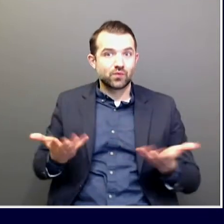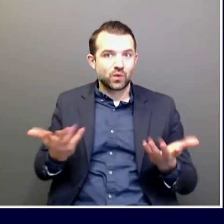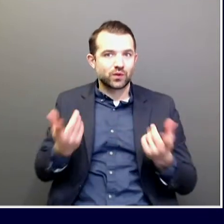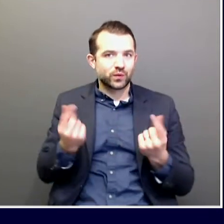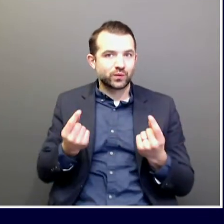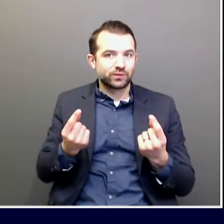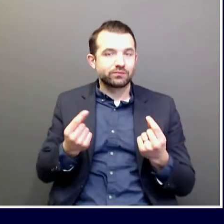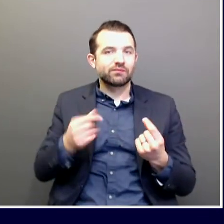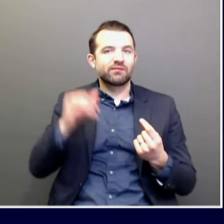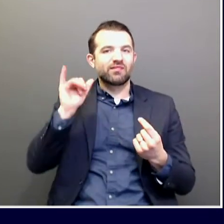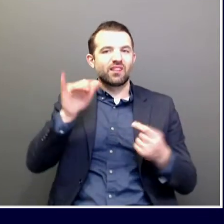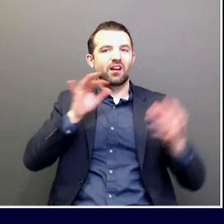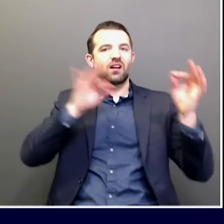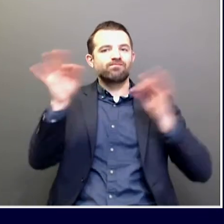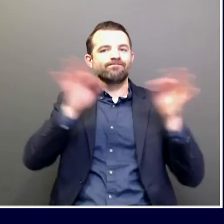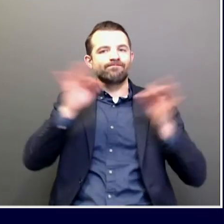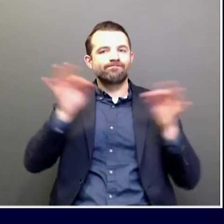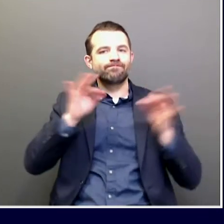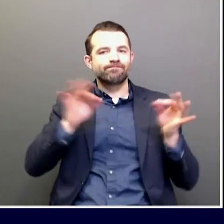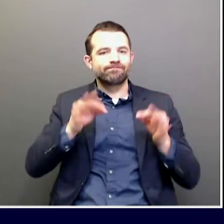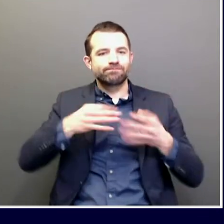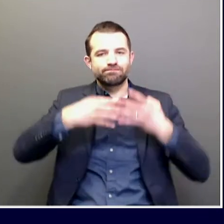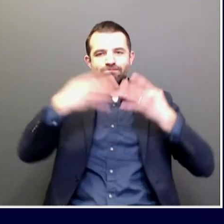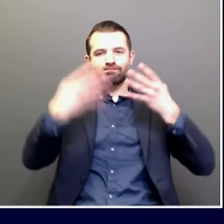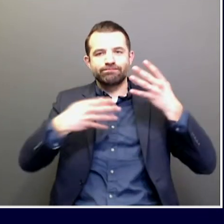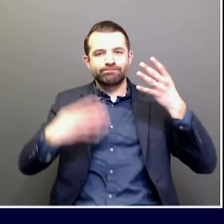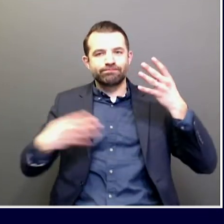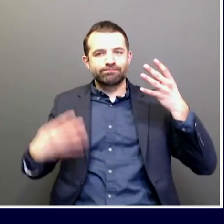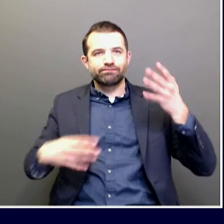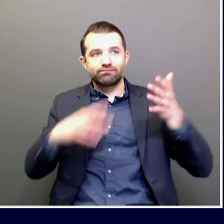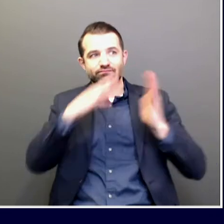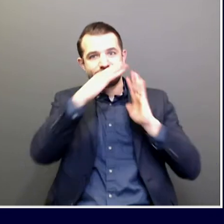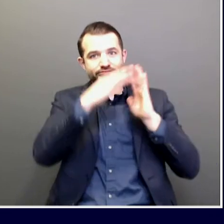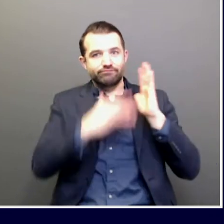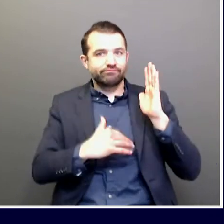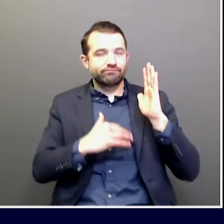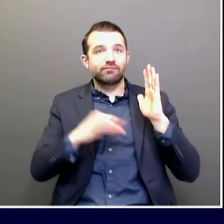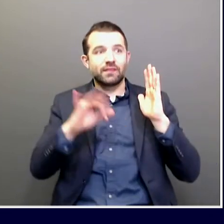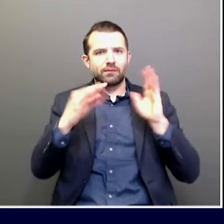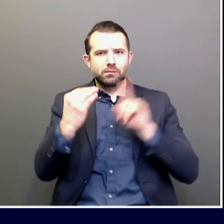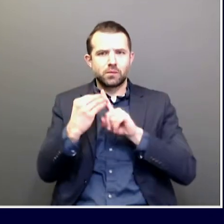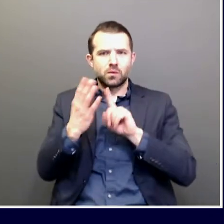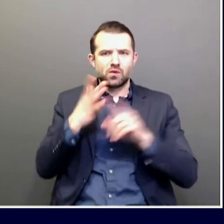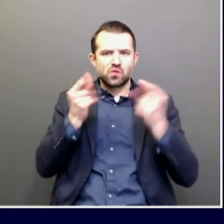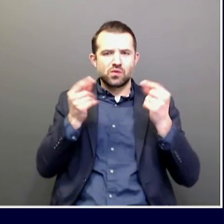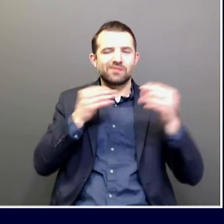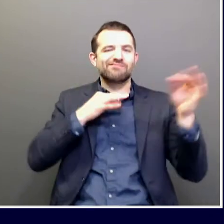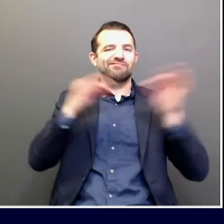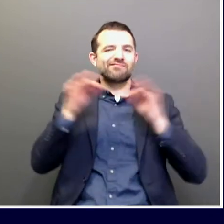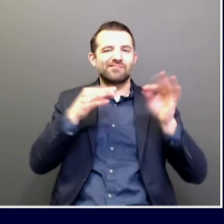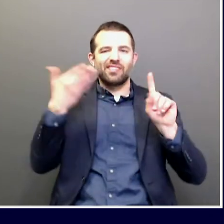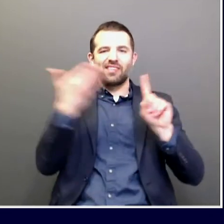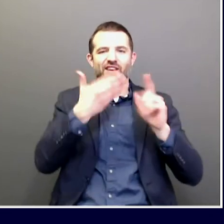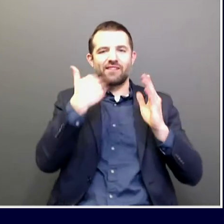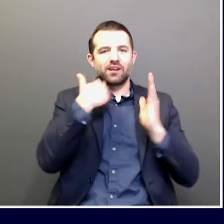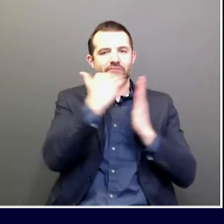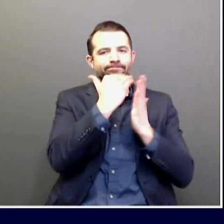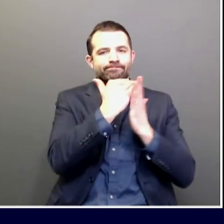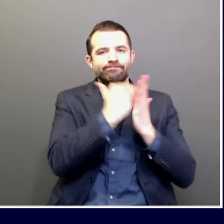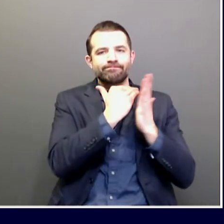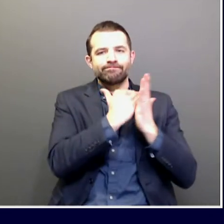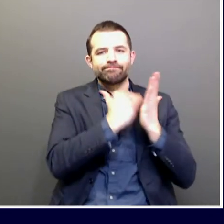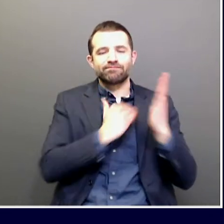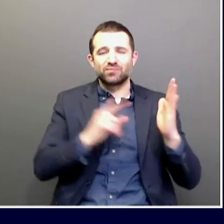isolate, but the second thing is to check the website to see if any of these types of exceptions apply. A lot of the quarantine